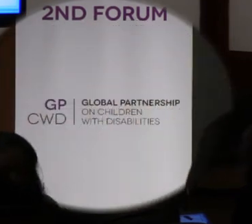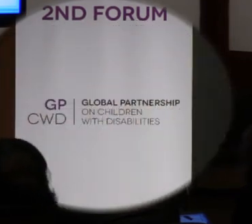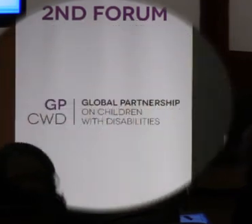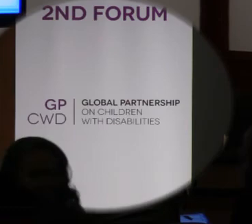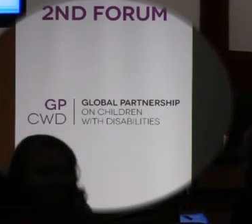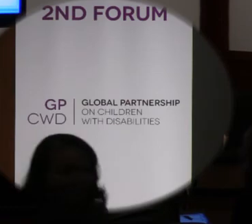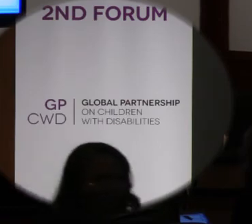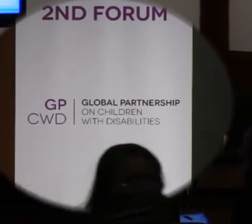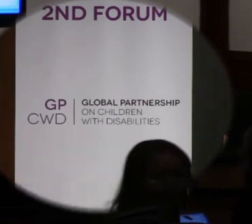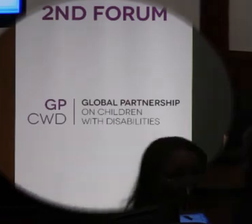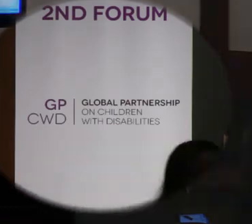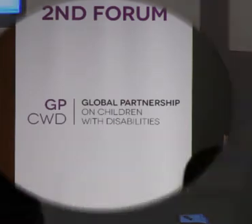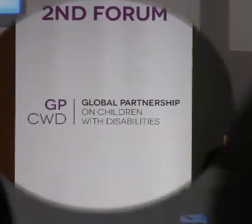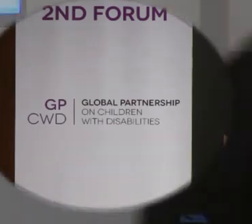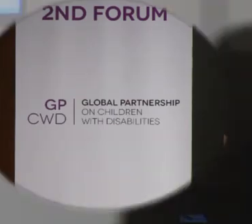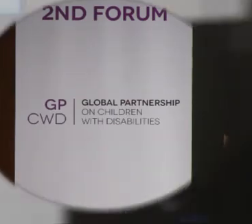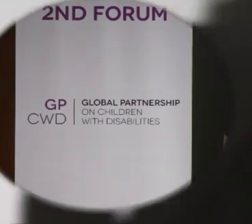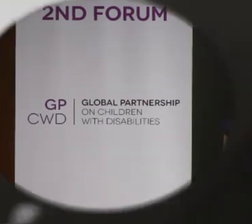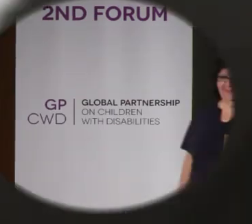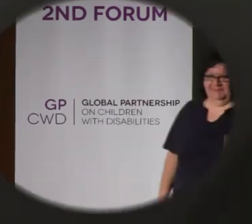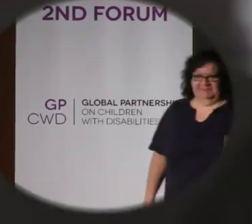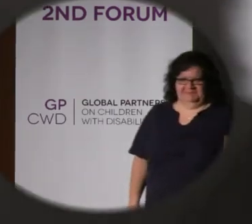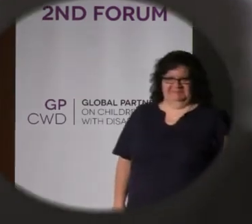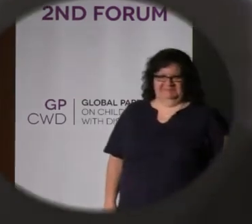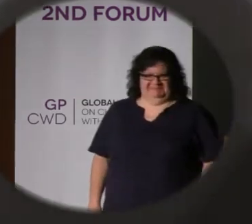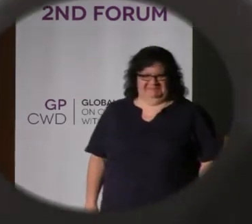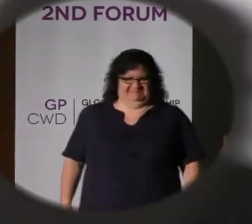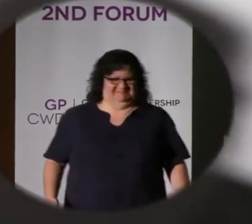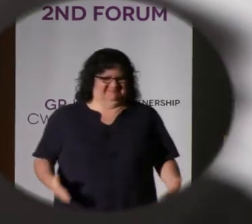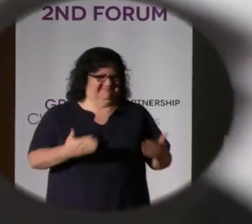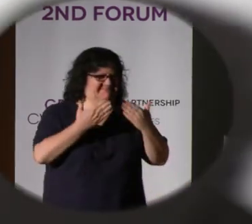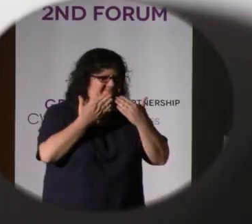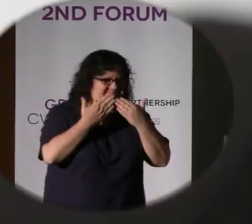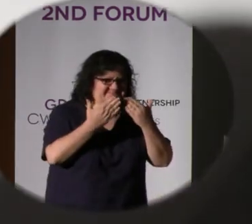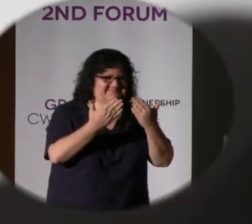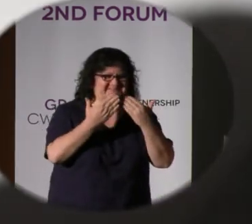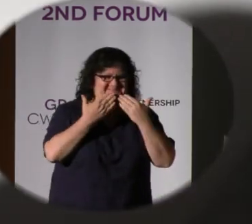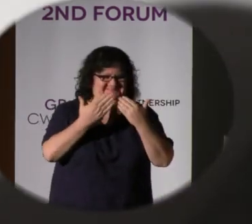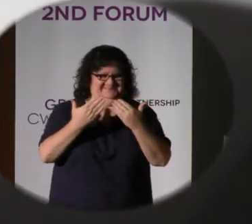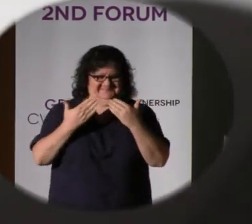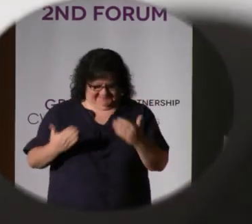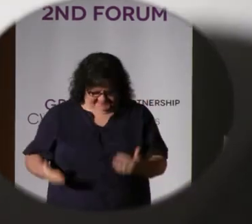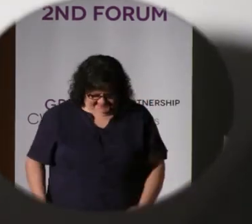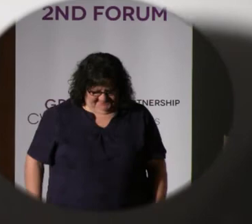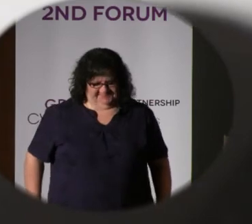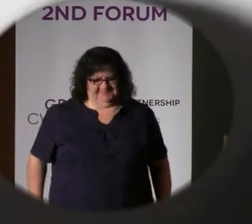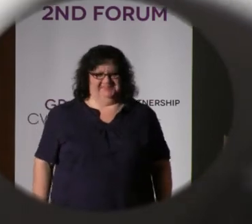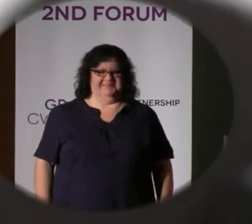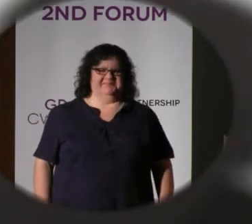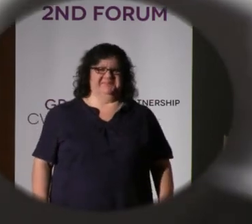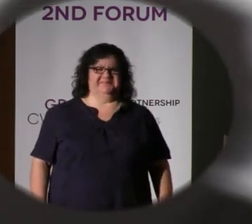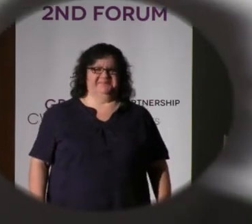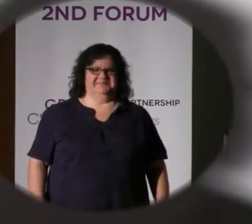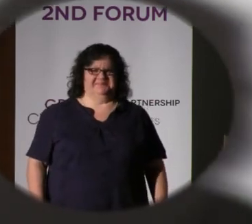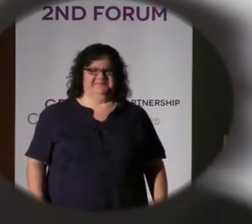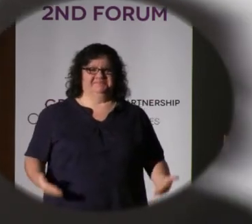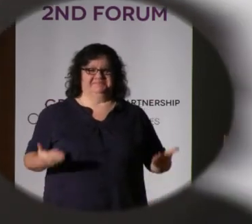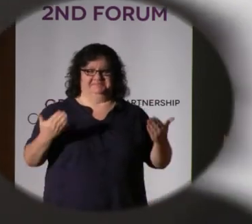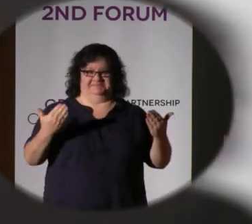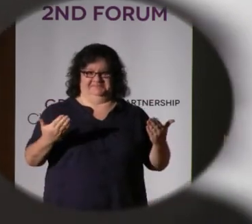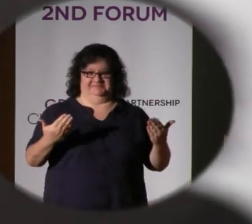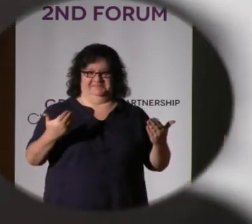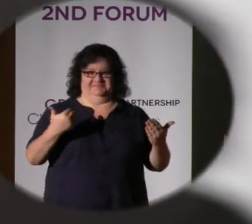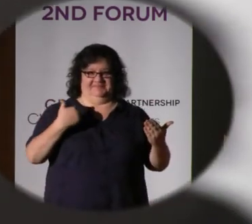Thank you to all the speakers, all very interesting work. We have about 8 minutes by my